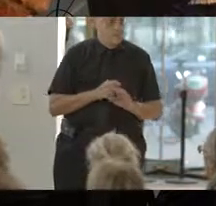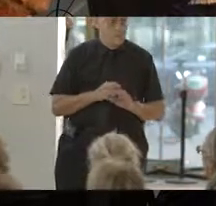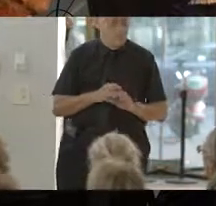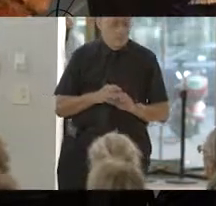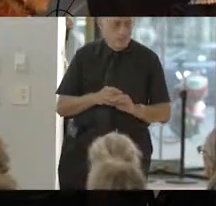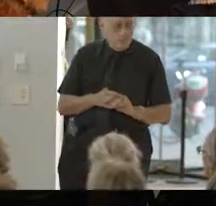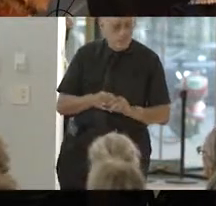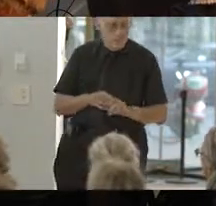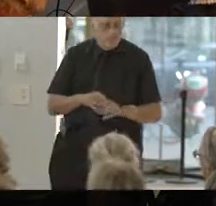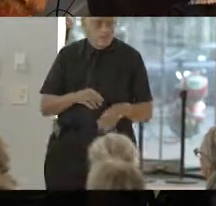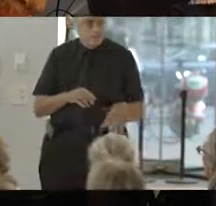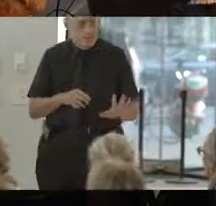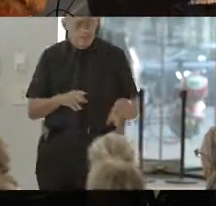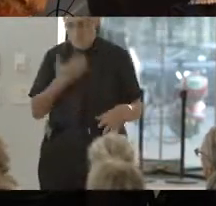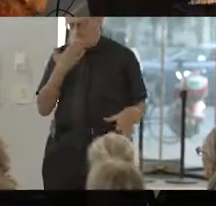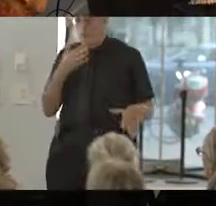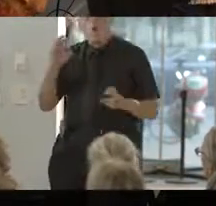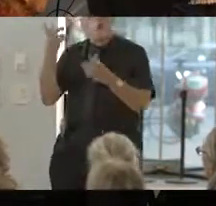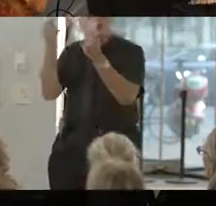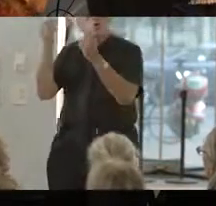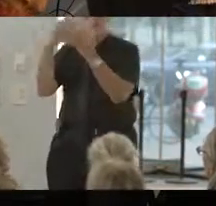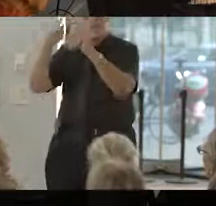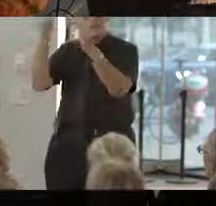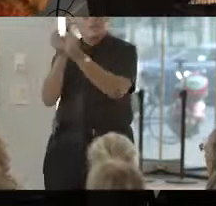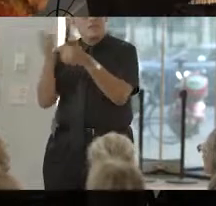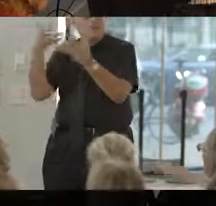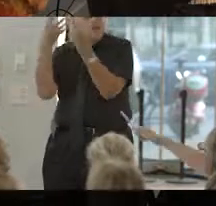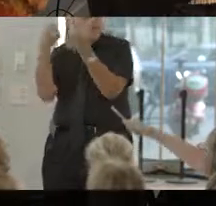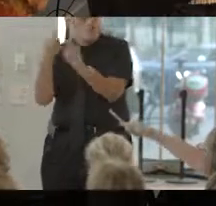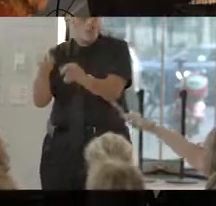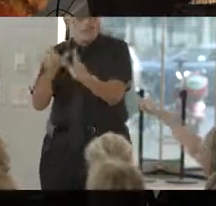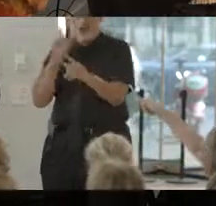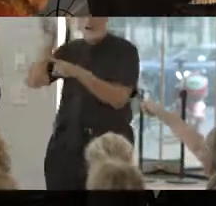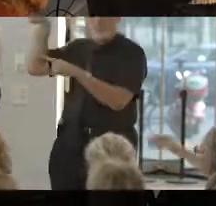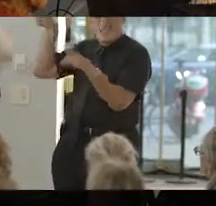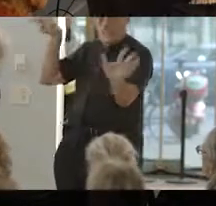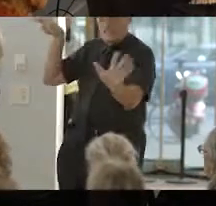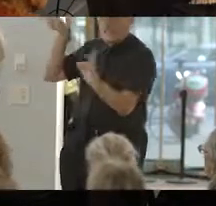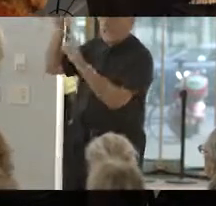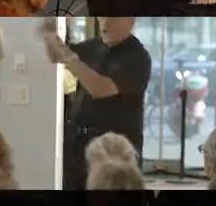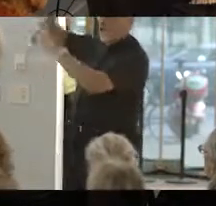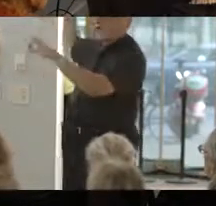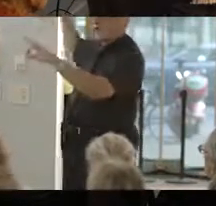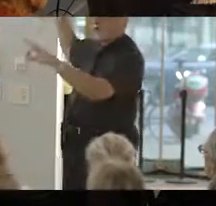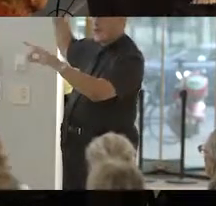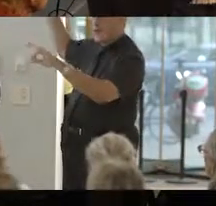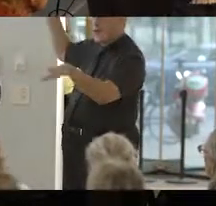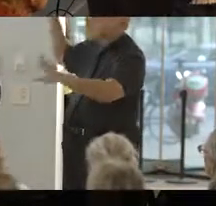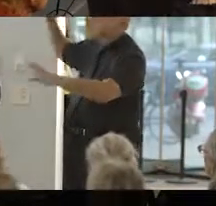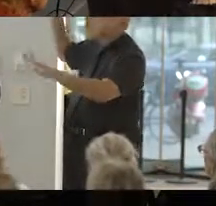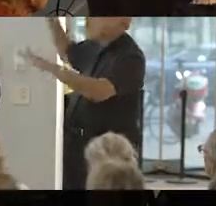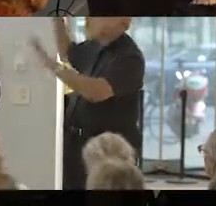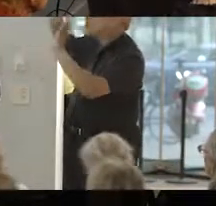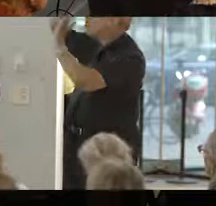can actually have members of the team actually try to. If you want, I can get it. Yeah, we can do that. Go